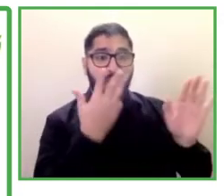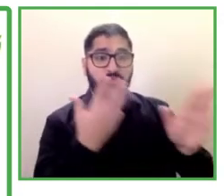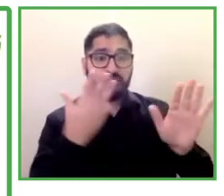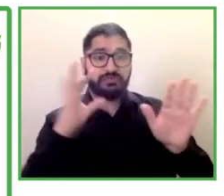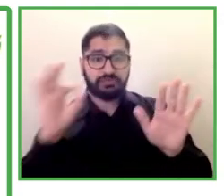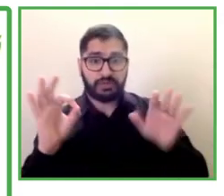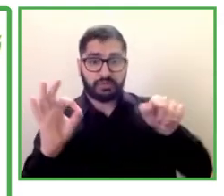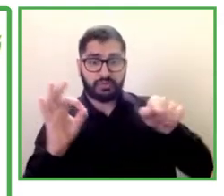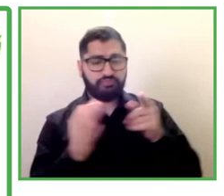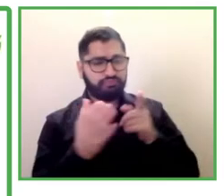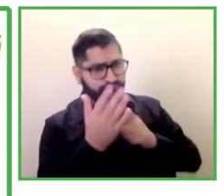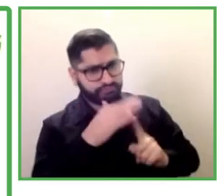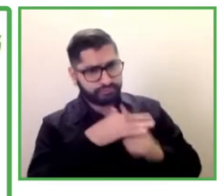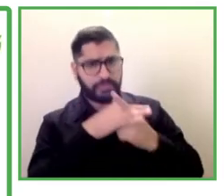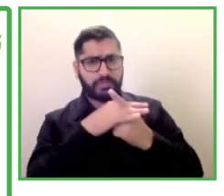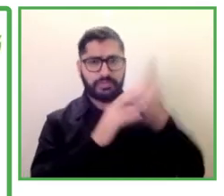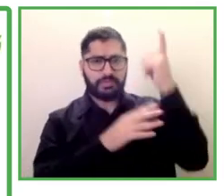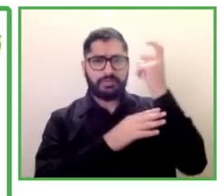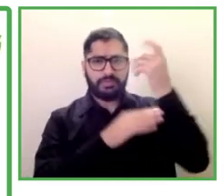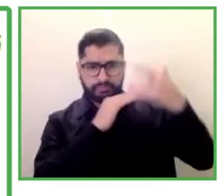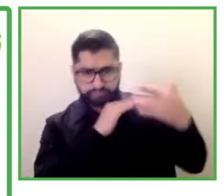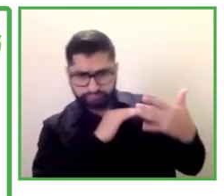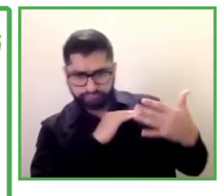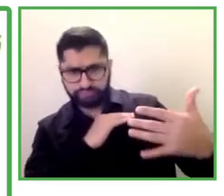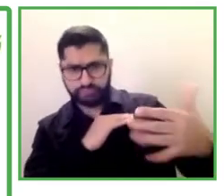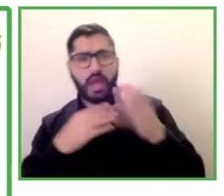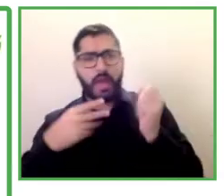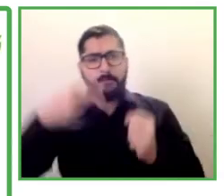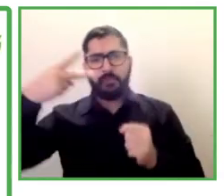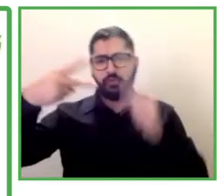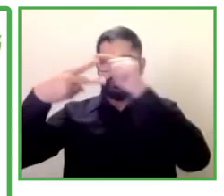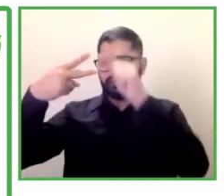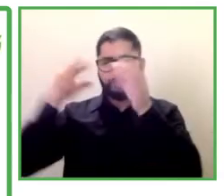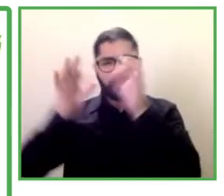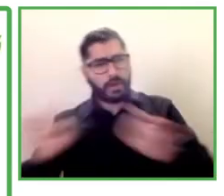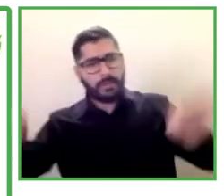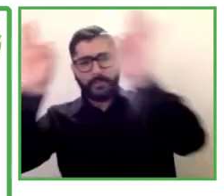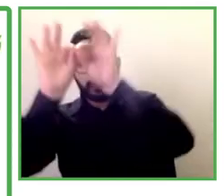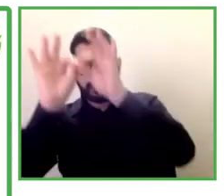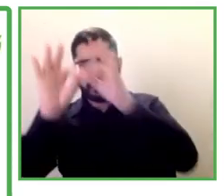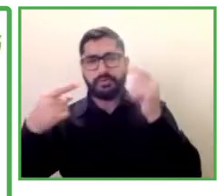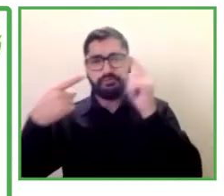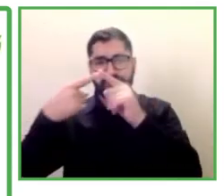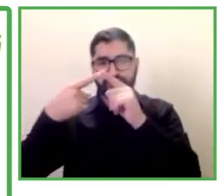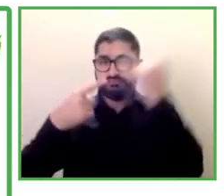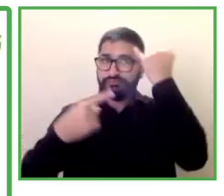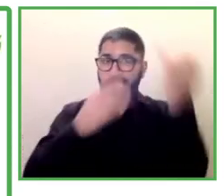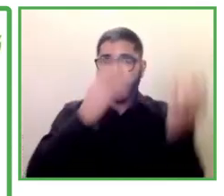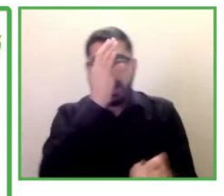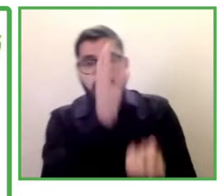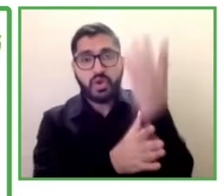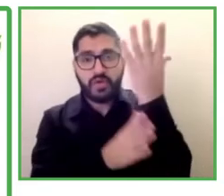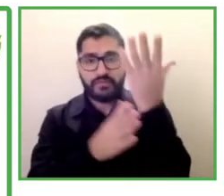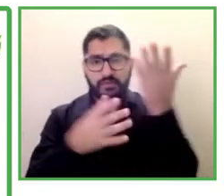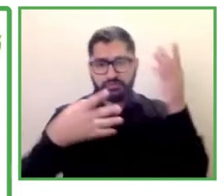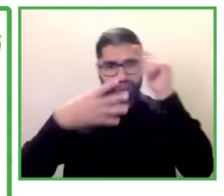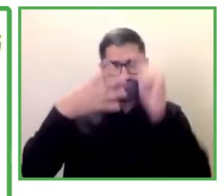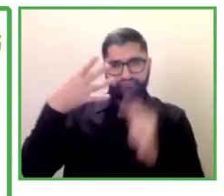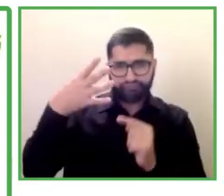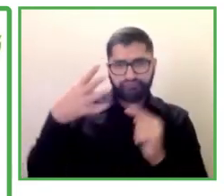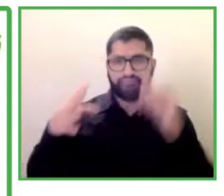have two characteristics that I think are the most innovative ones and that allow us to qualify this program as a